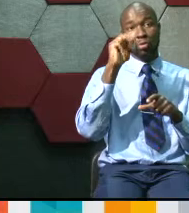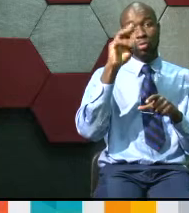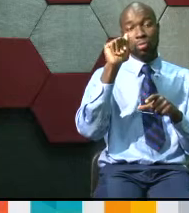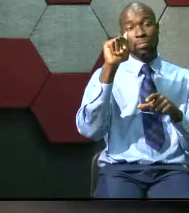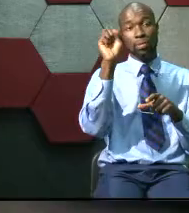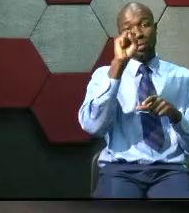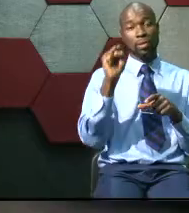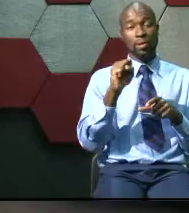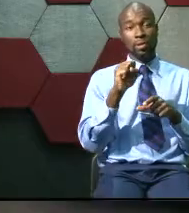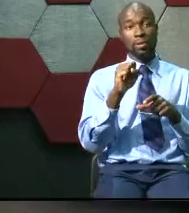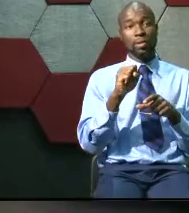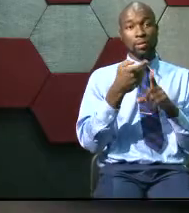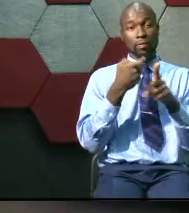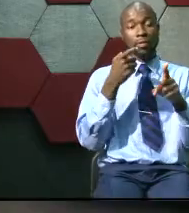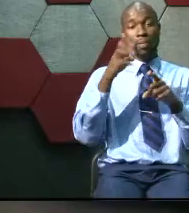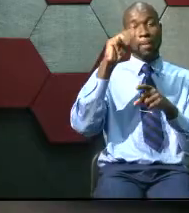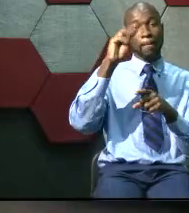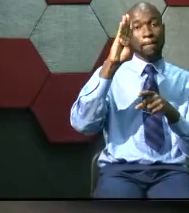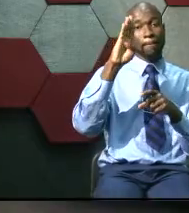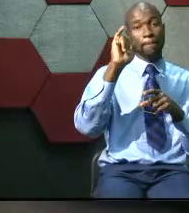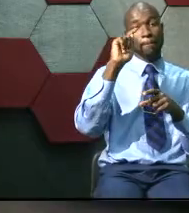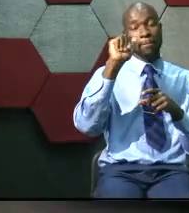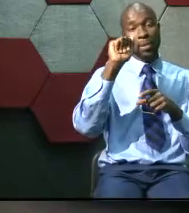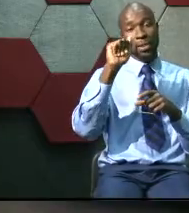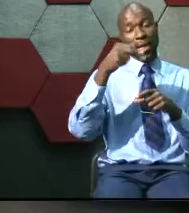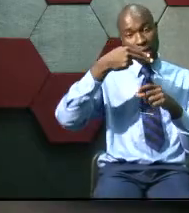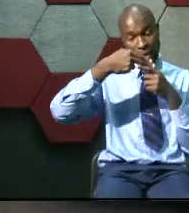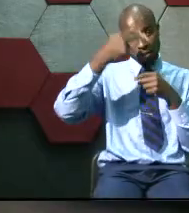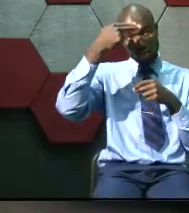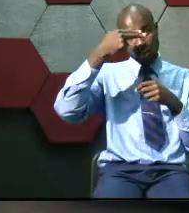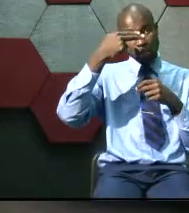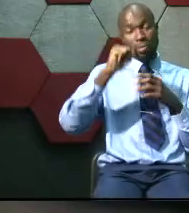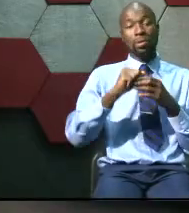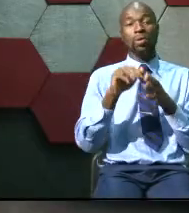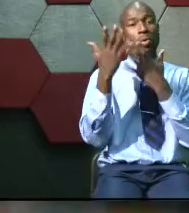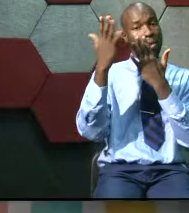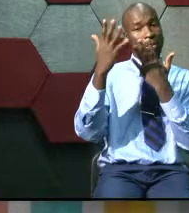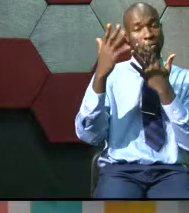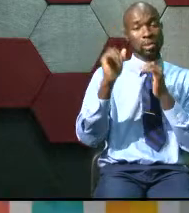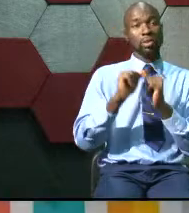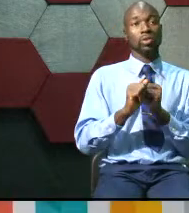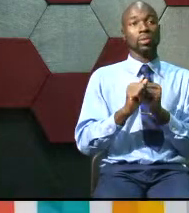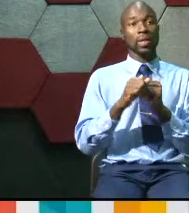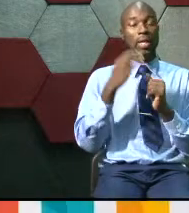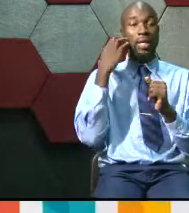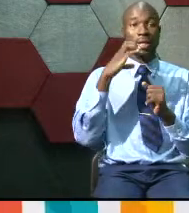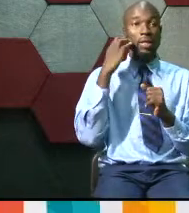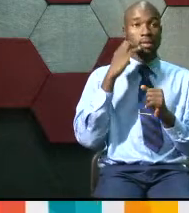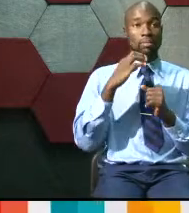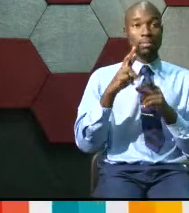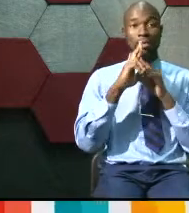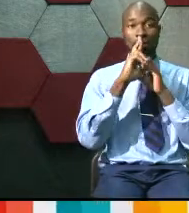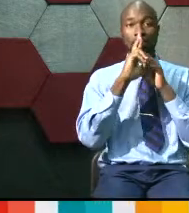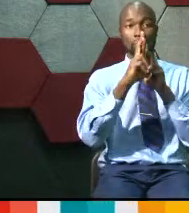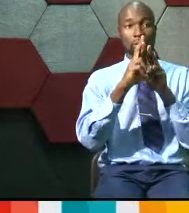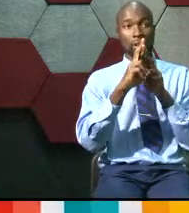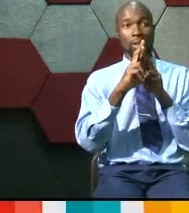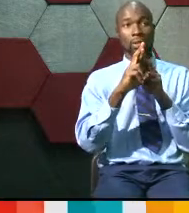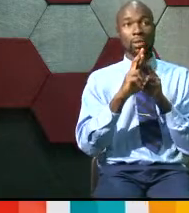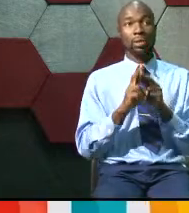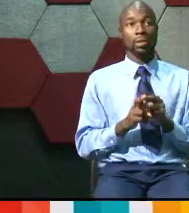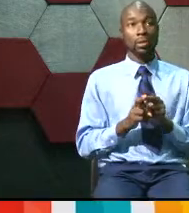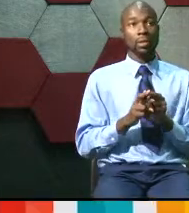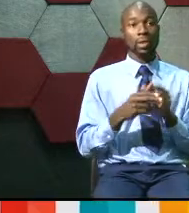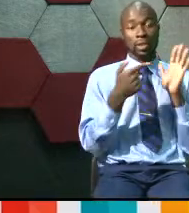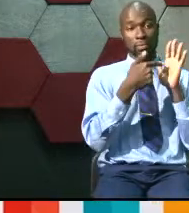titled Crime Reporting System. Congratulations, Churchill and Thomas.